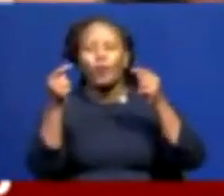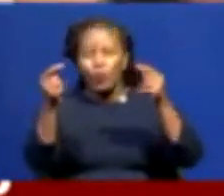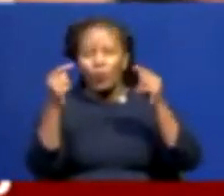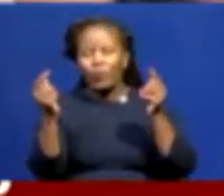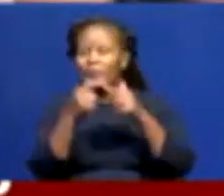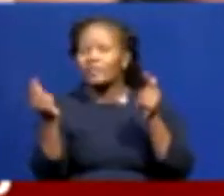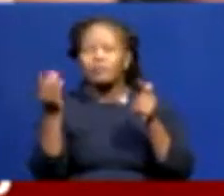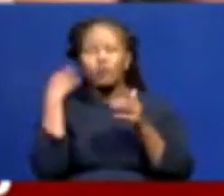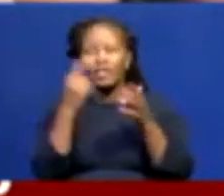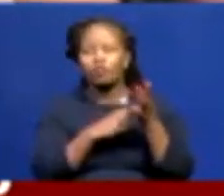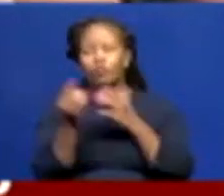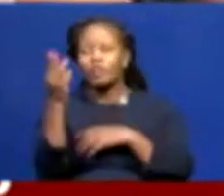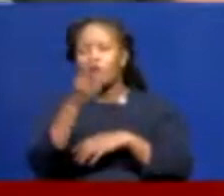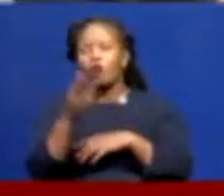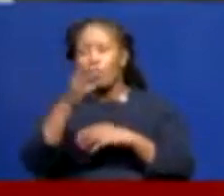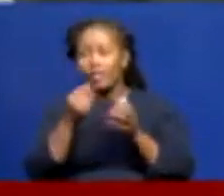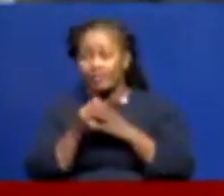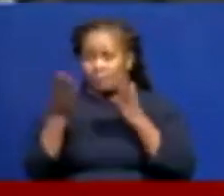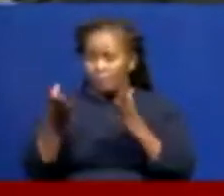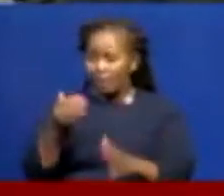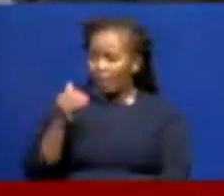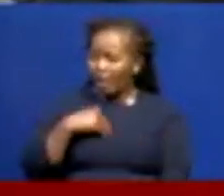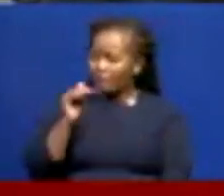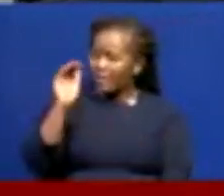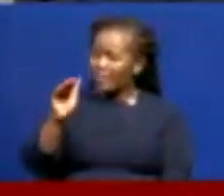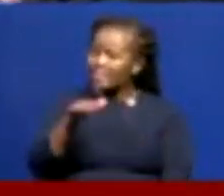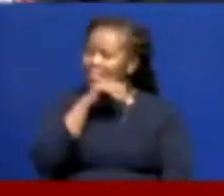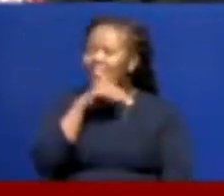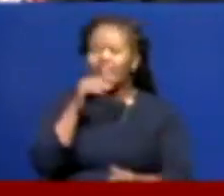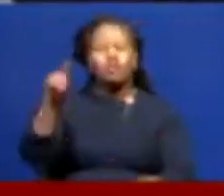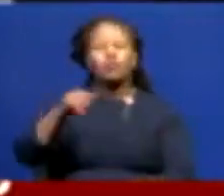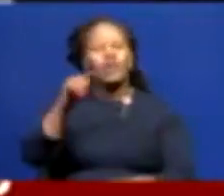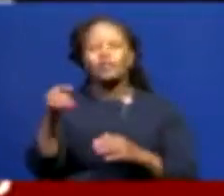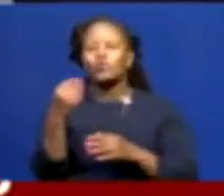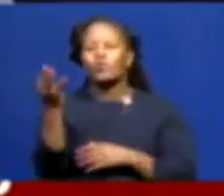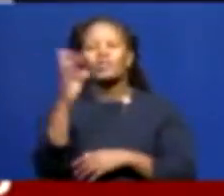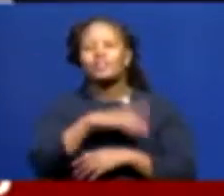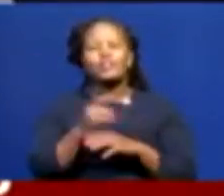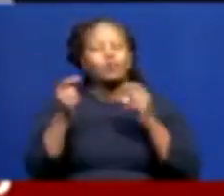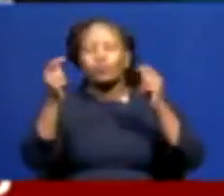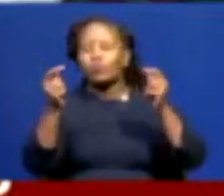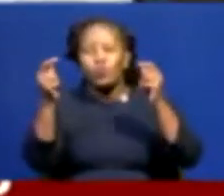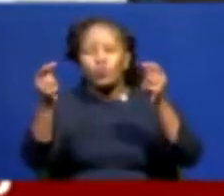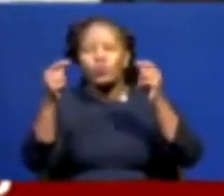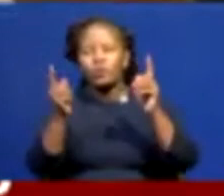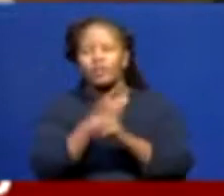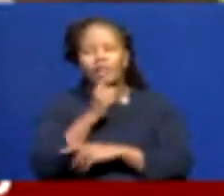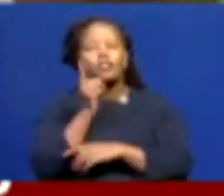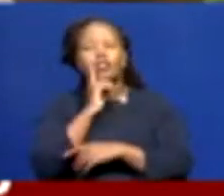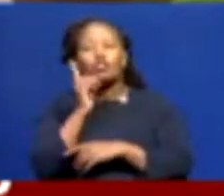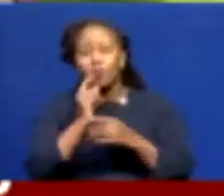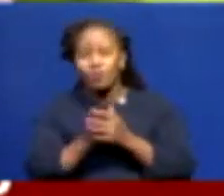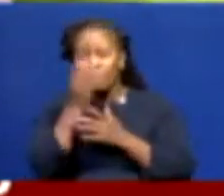Wednesday. The traders calling on the opposition chief Raila Odinga to call off the 3 days demos slated to begin Wednesday, claiming they would